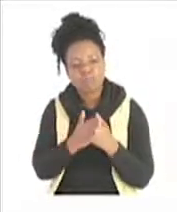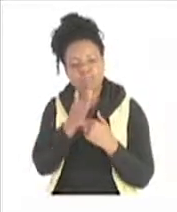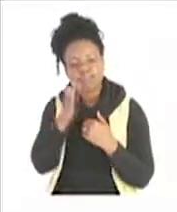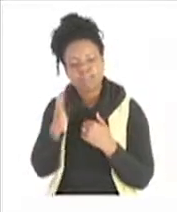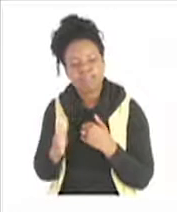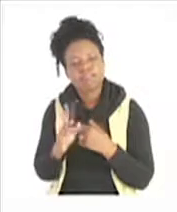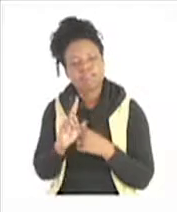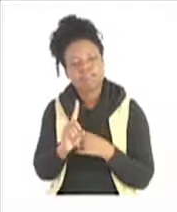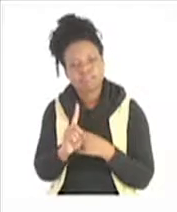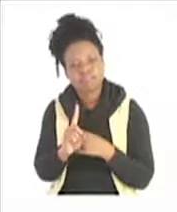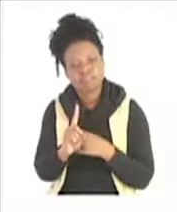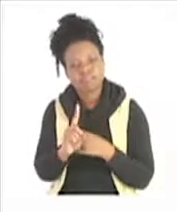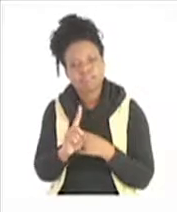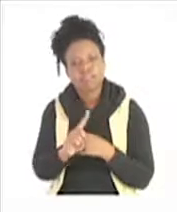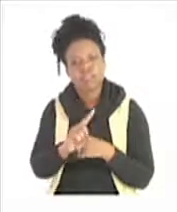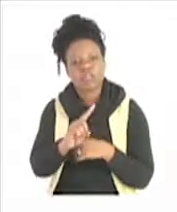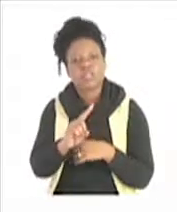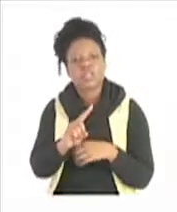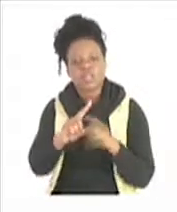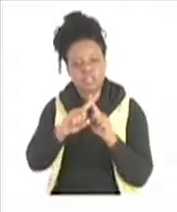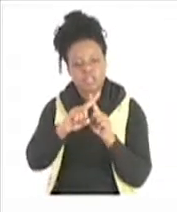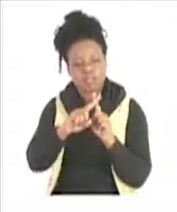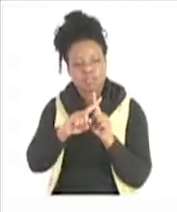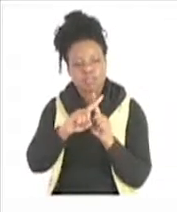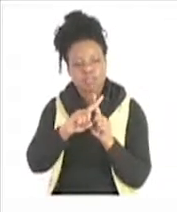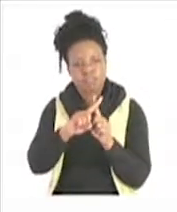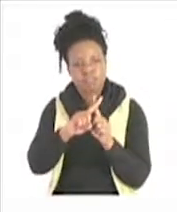the multiplication part.